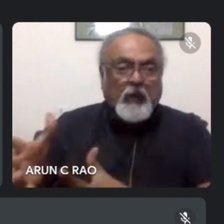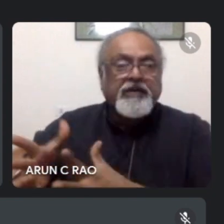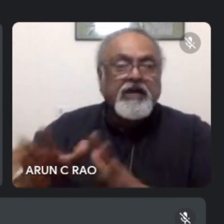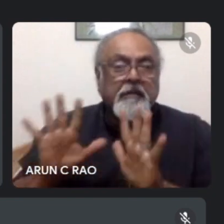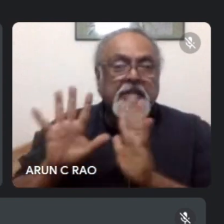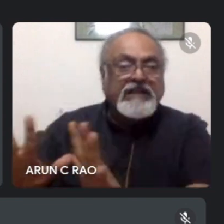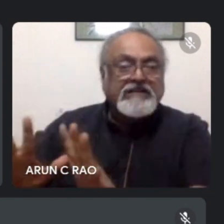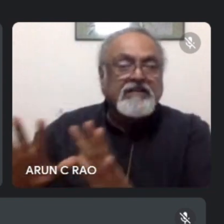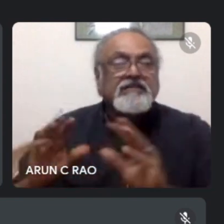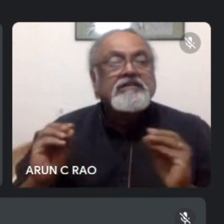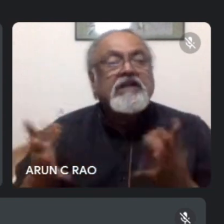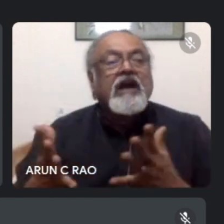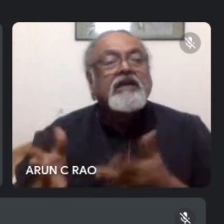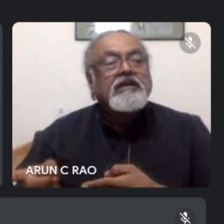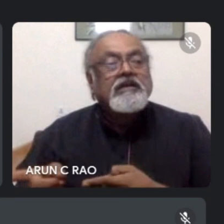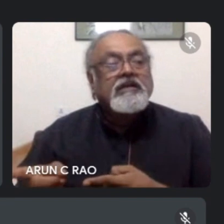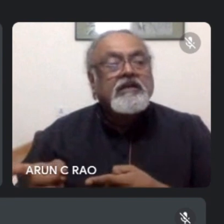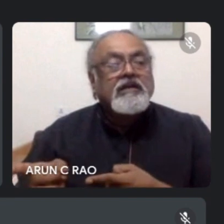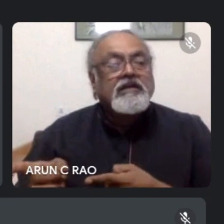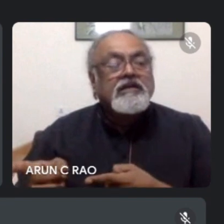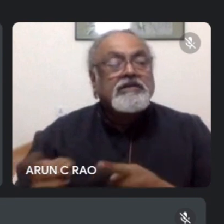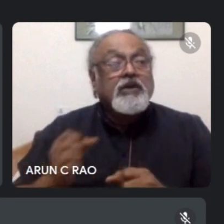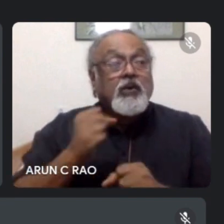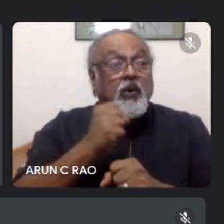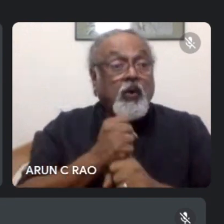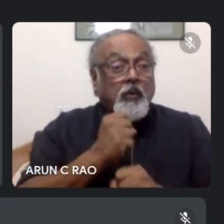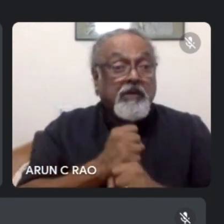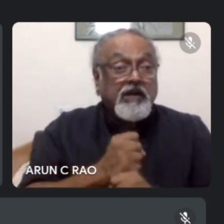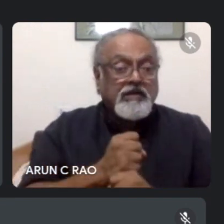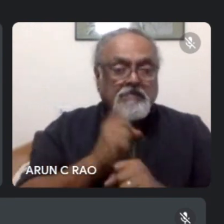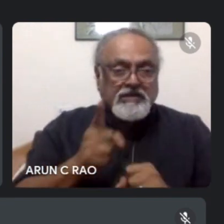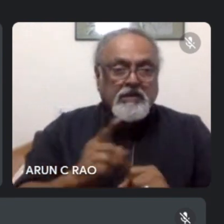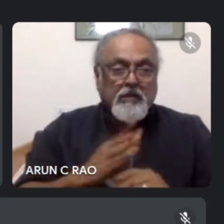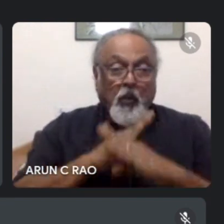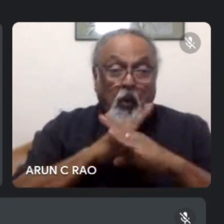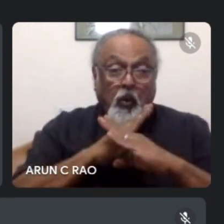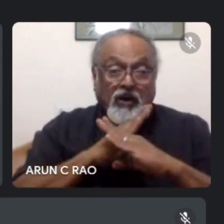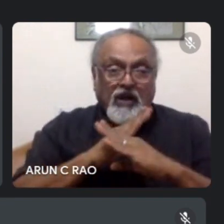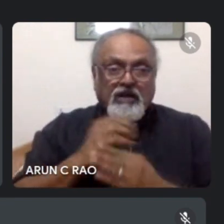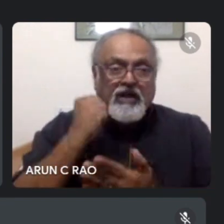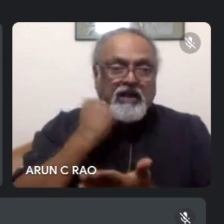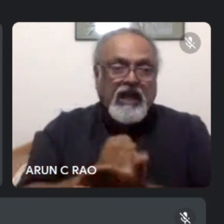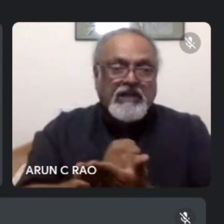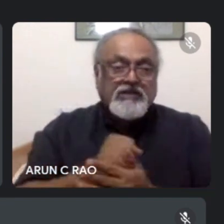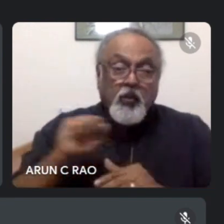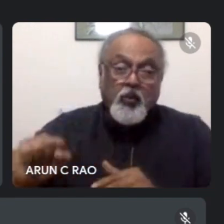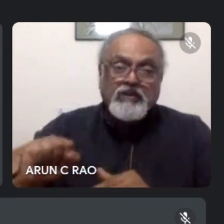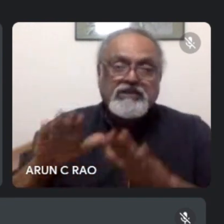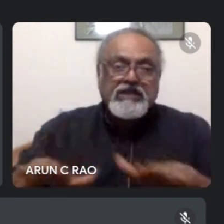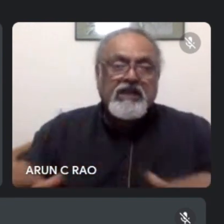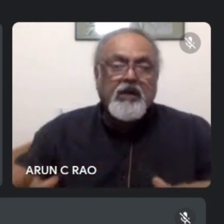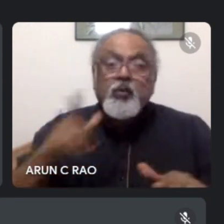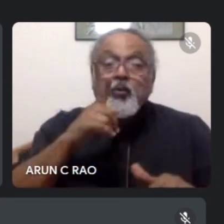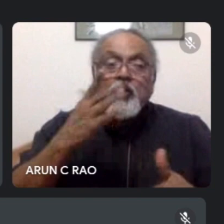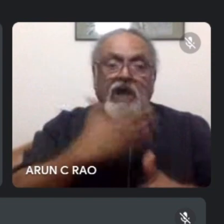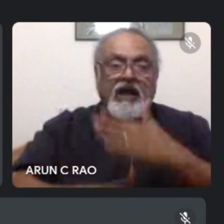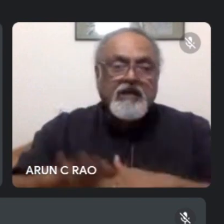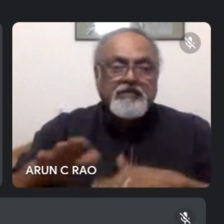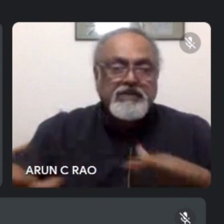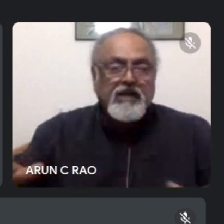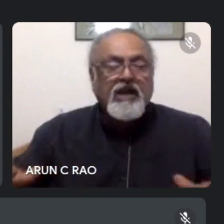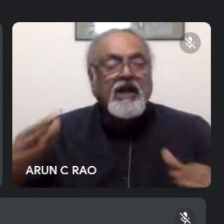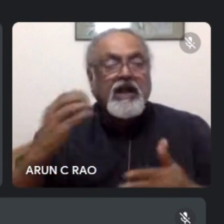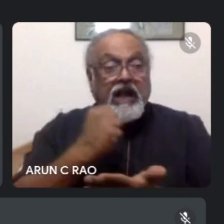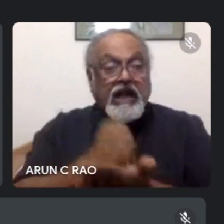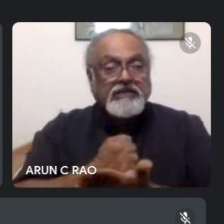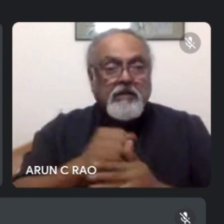the government should come up with laws that protect the rights of these children, who are disabled. And they